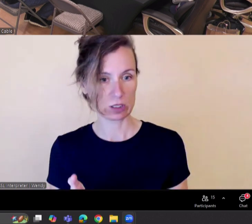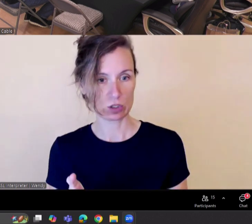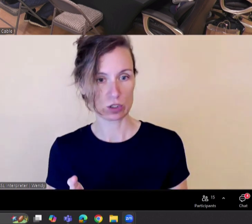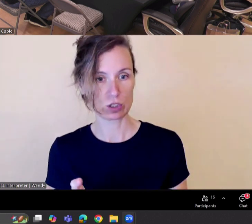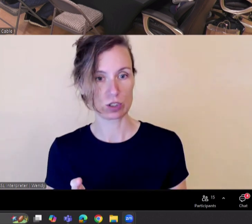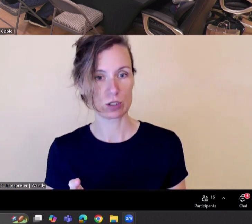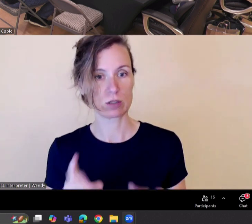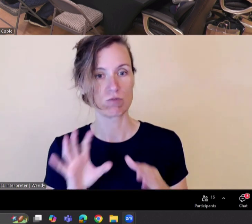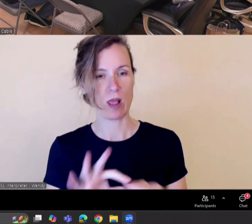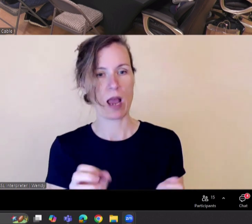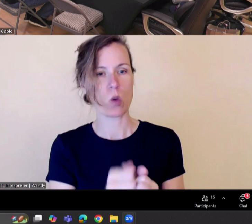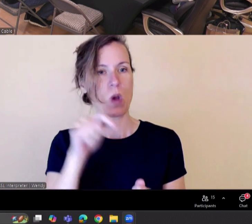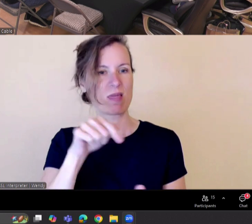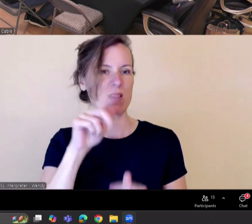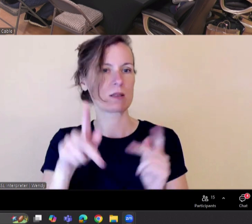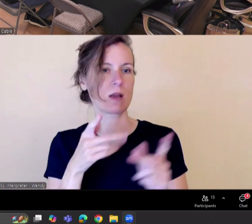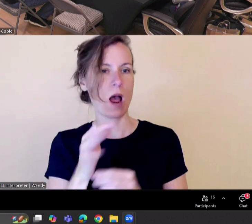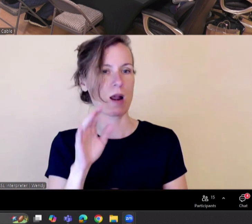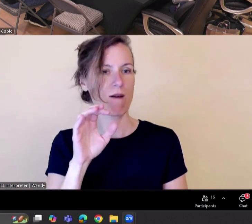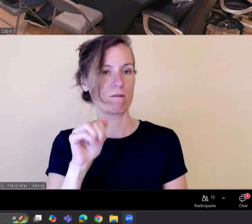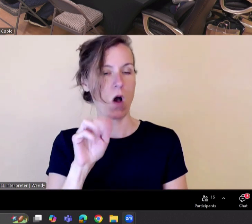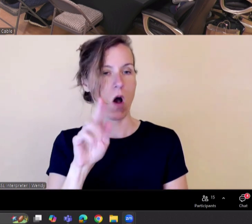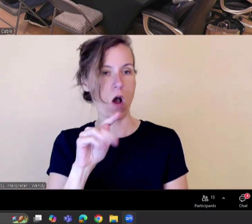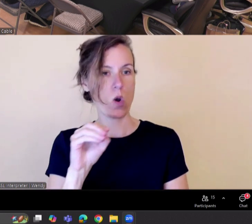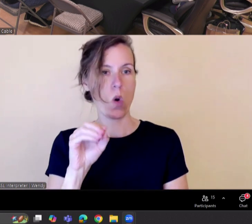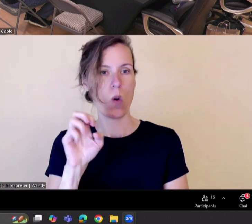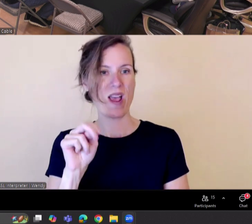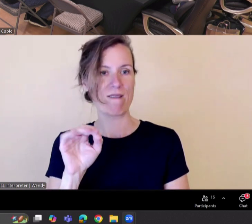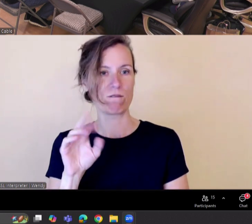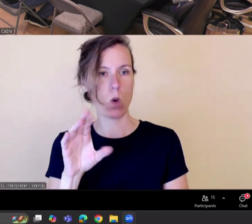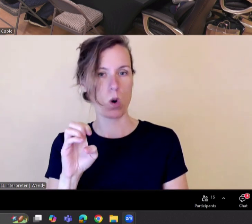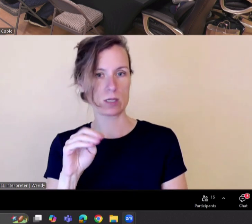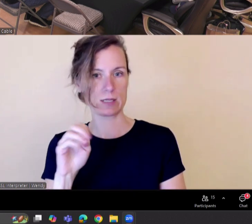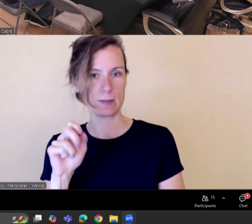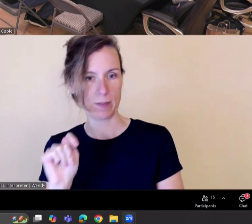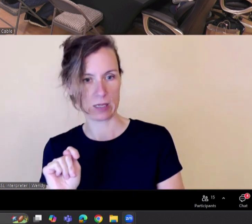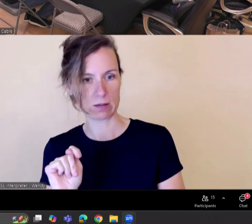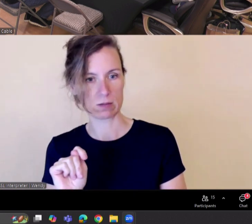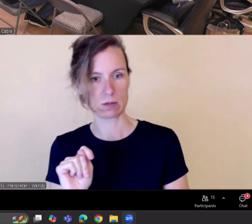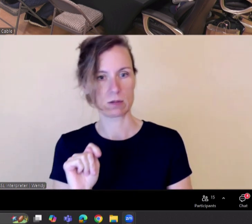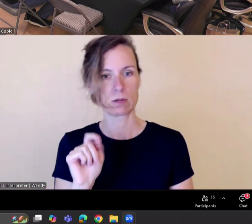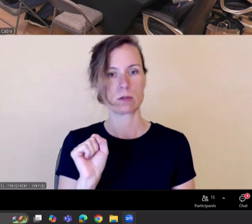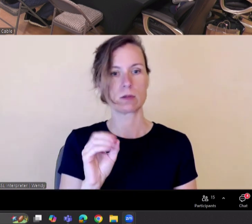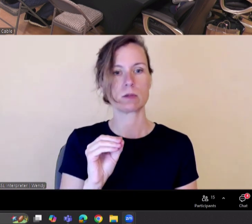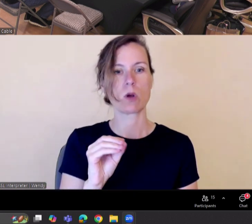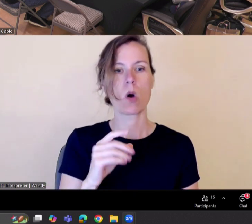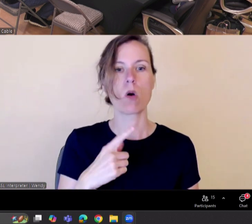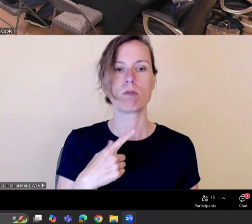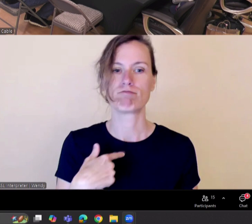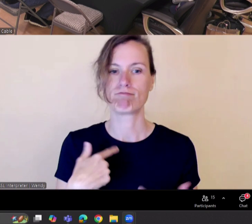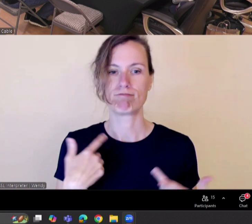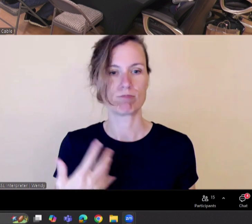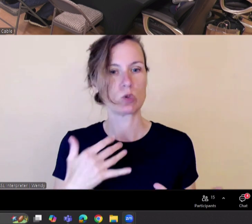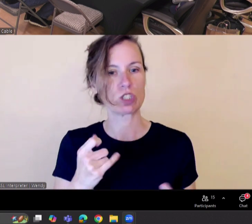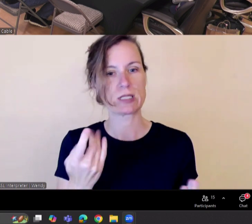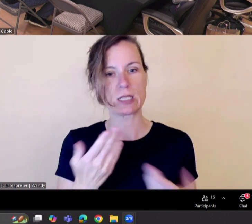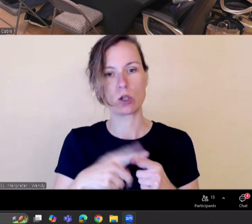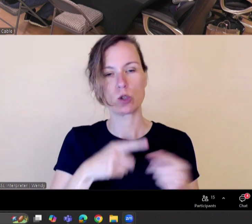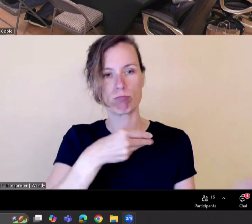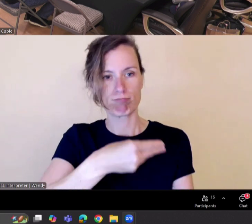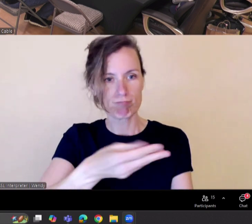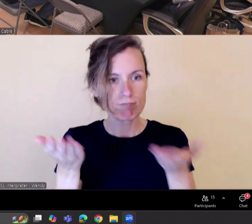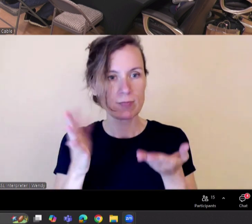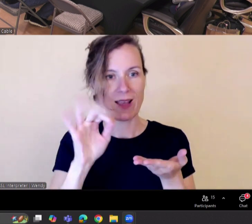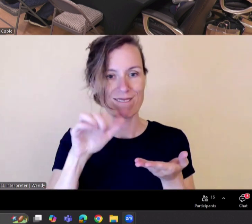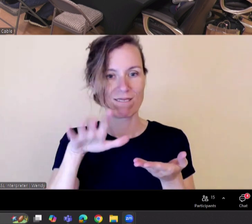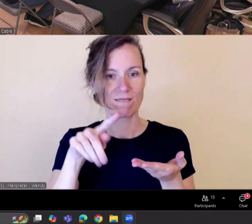it relates to the use of these types of effective measures as force multipliers.